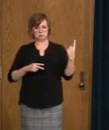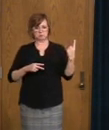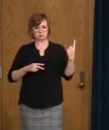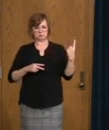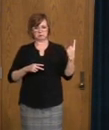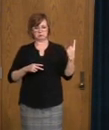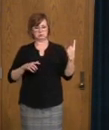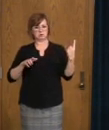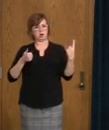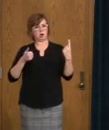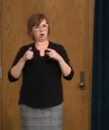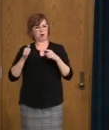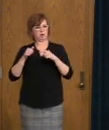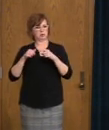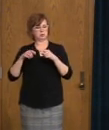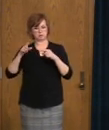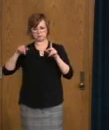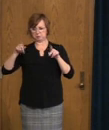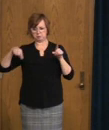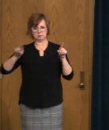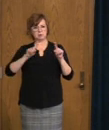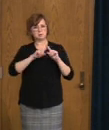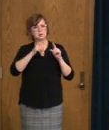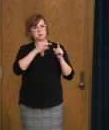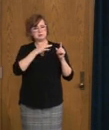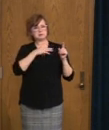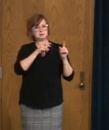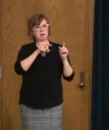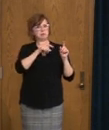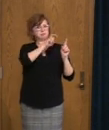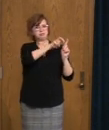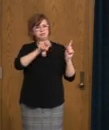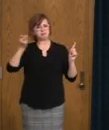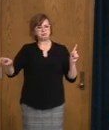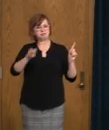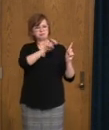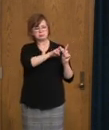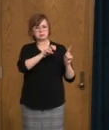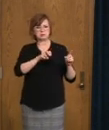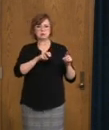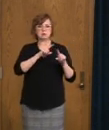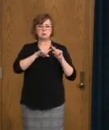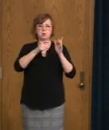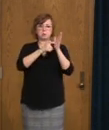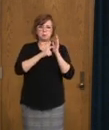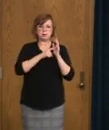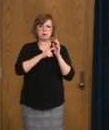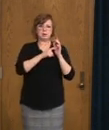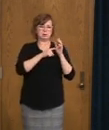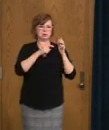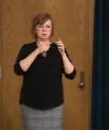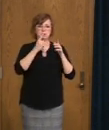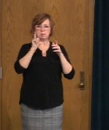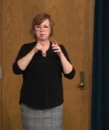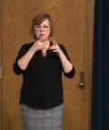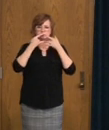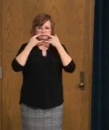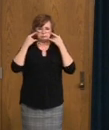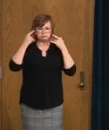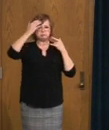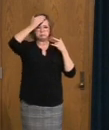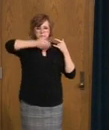certainly with respect to the proper use of PPE, hand washing, and all those other types of environmental controls we would put in place to ensure that the